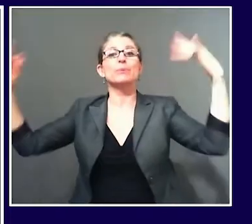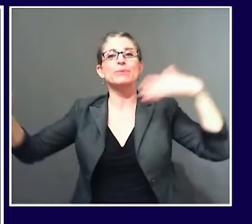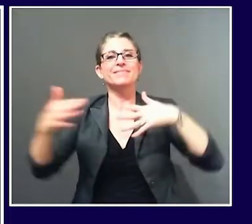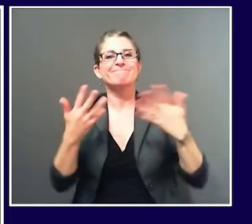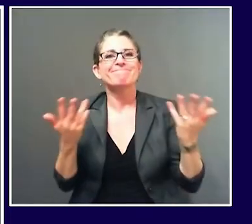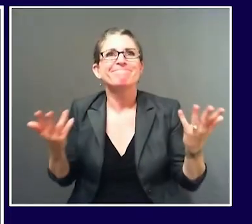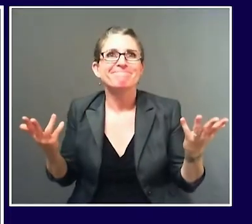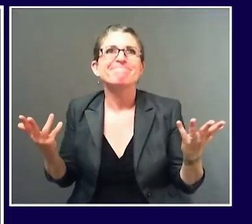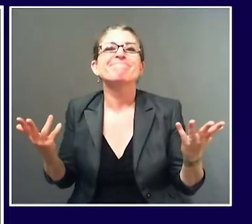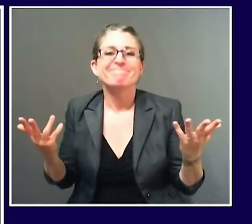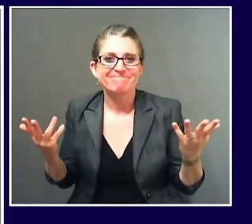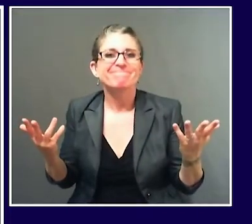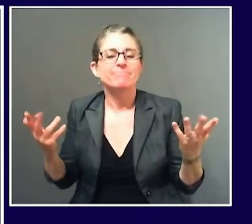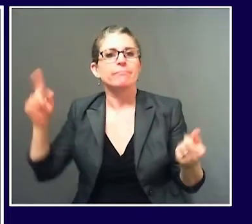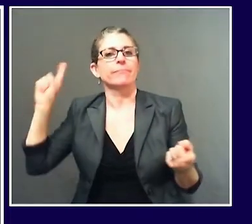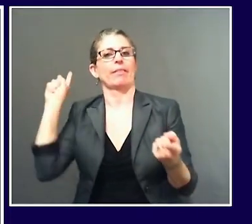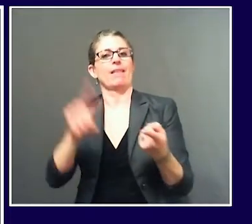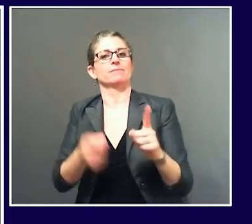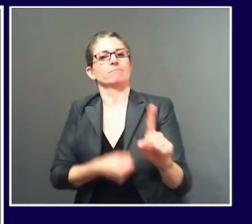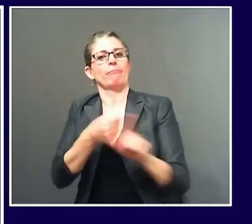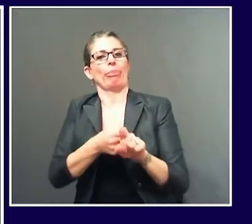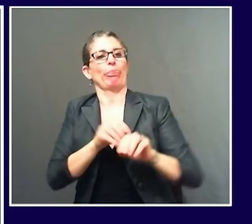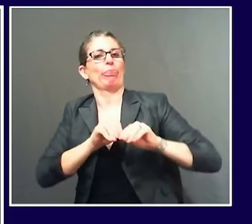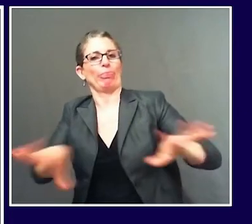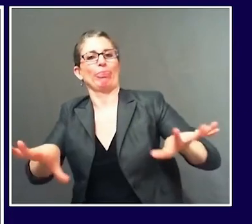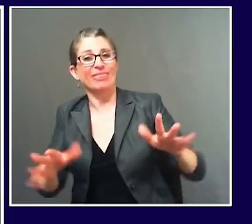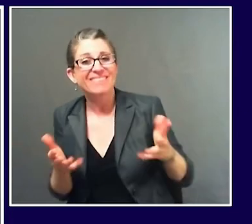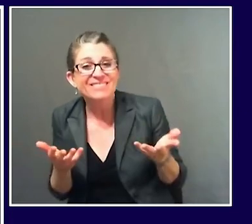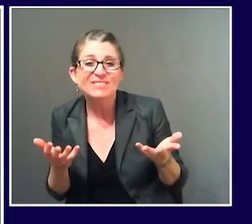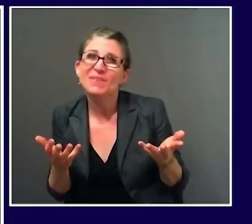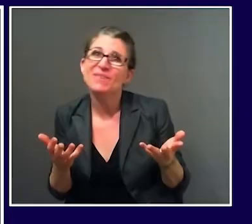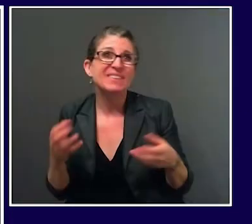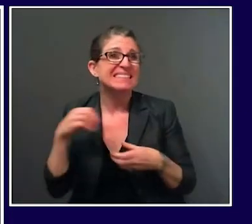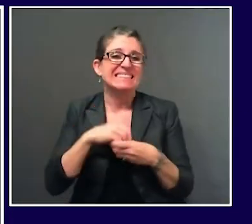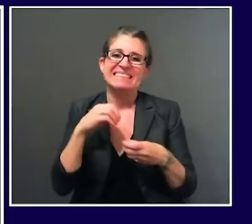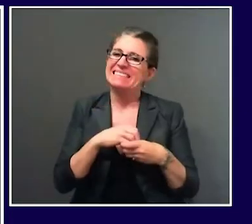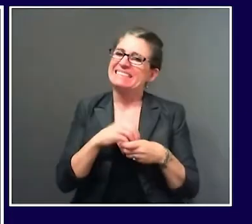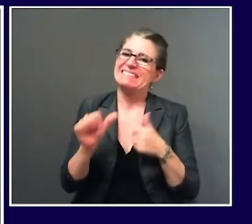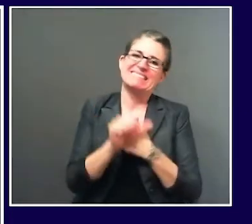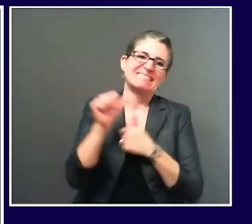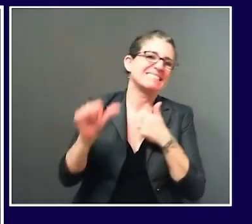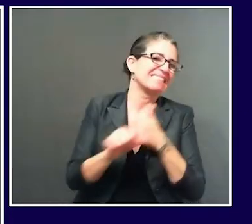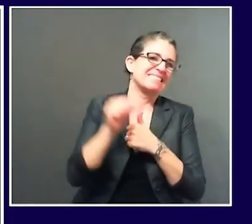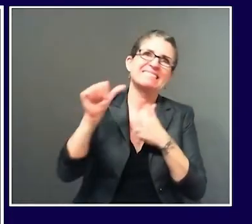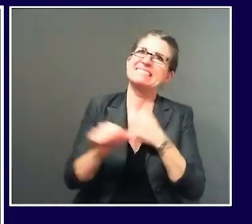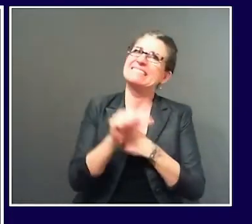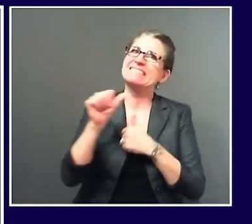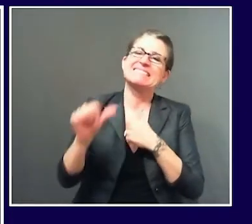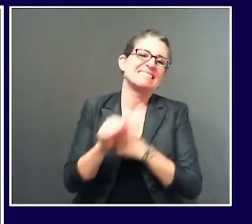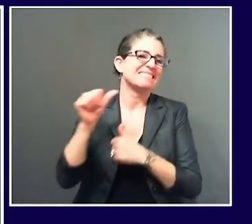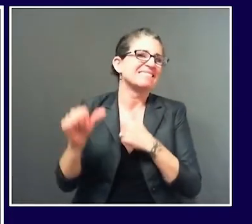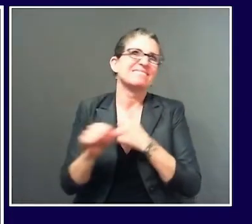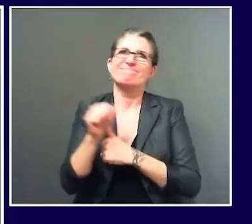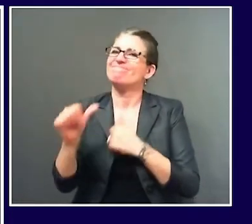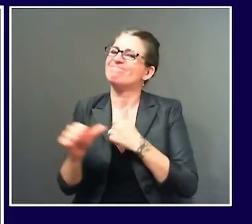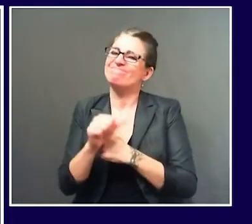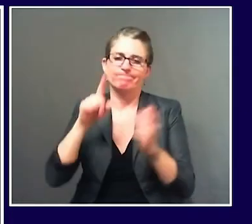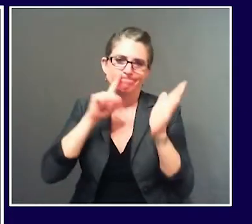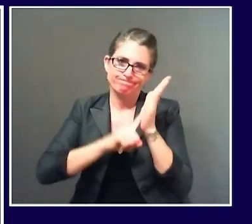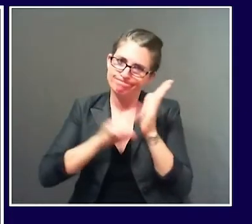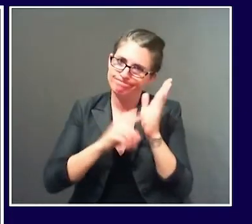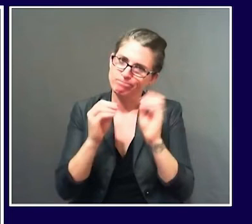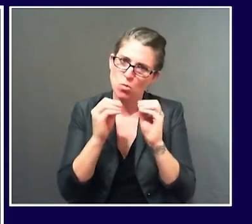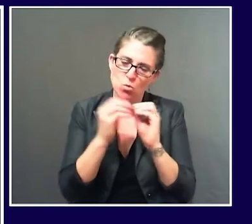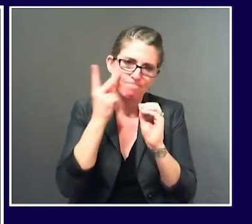research. But the inside spaces, it's an area for additional research. But right now, it's